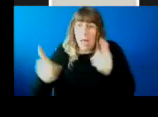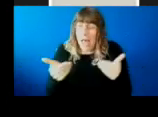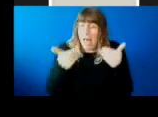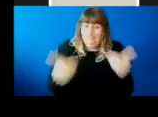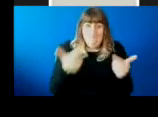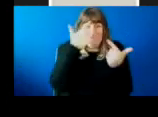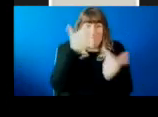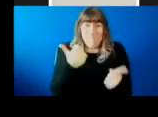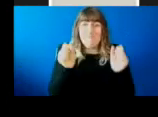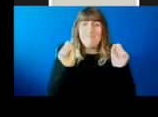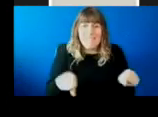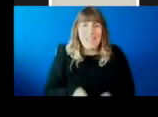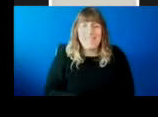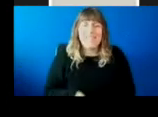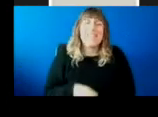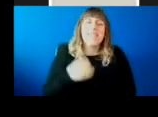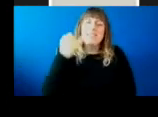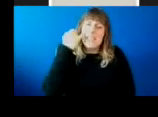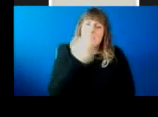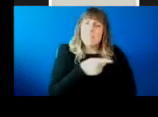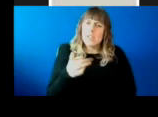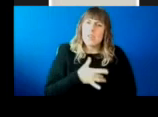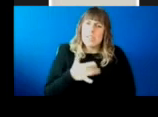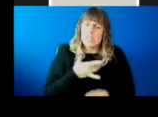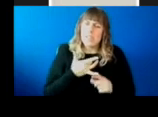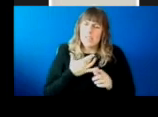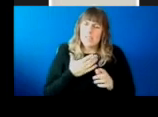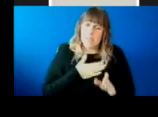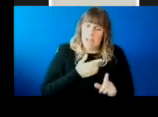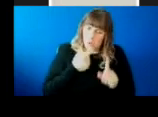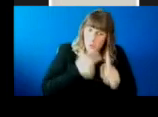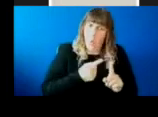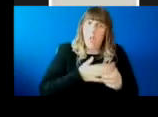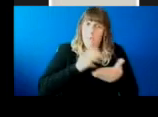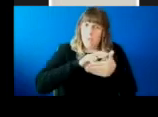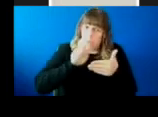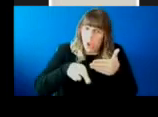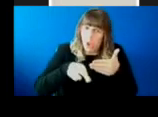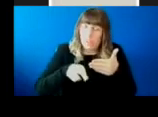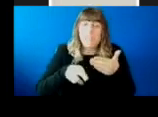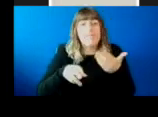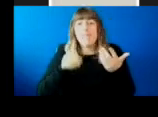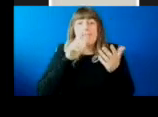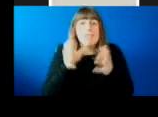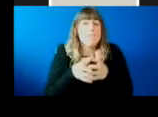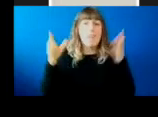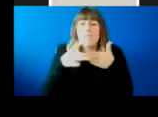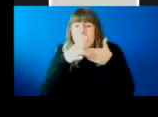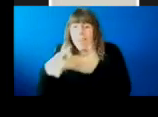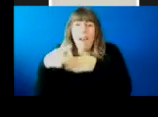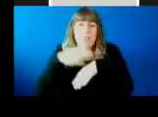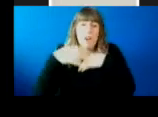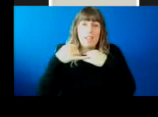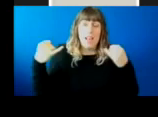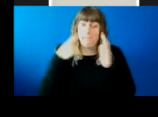it. If you're trying to accomplish like particular results, there's all kinds of guides. I think Buffer has